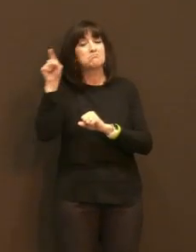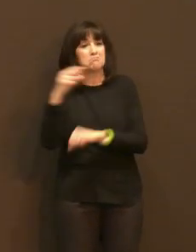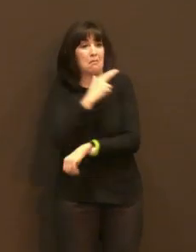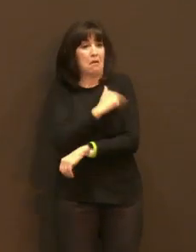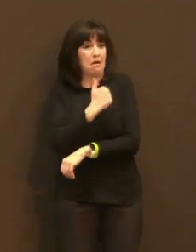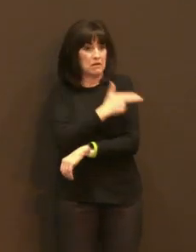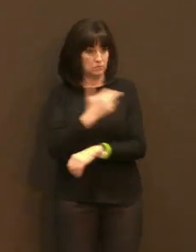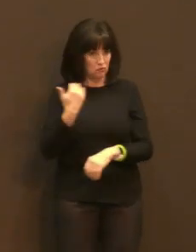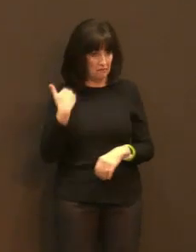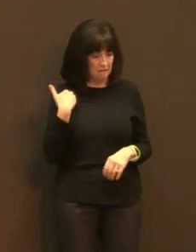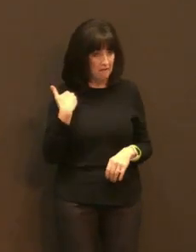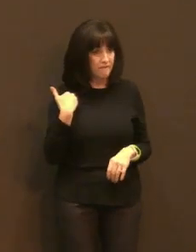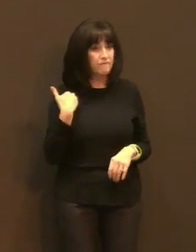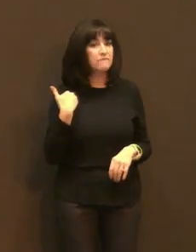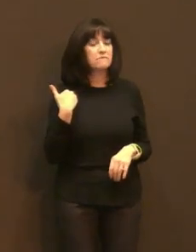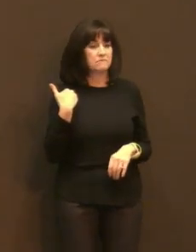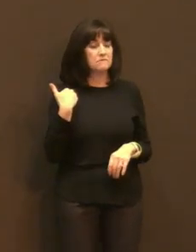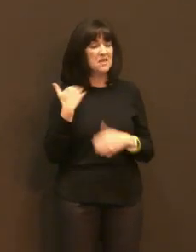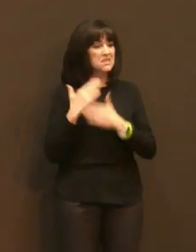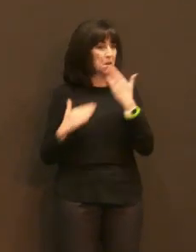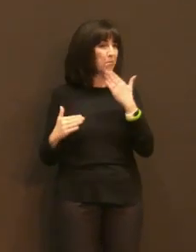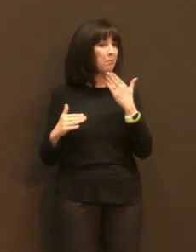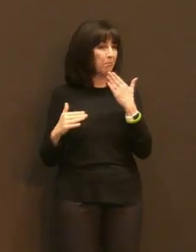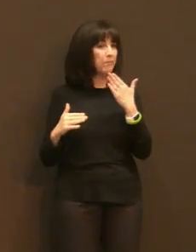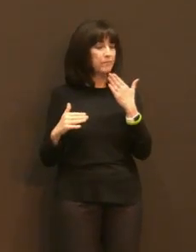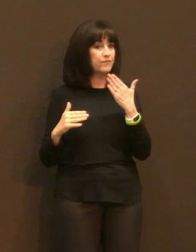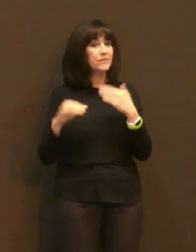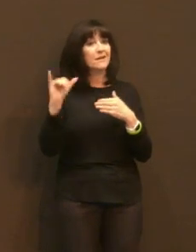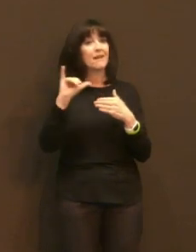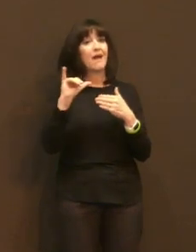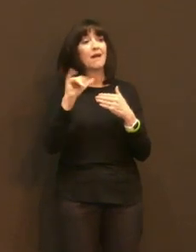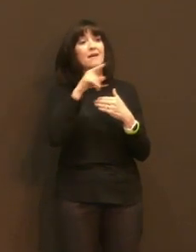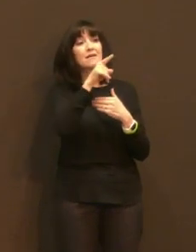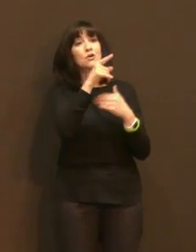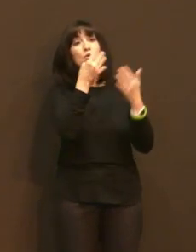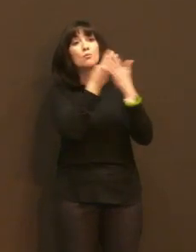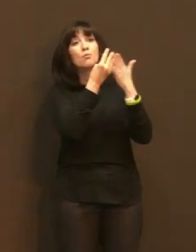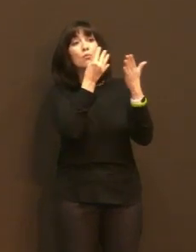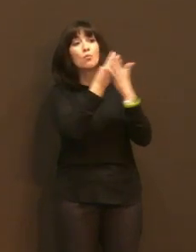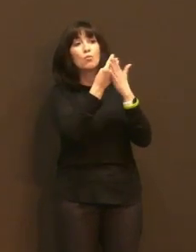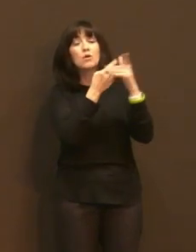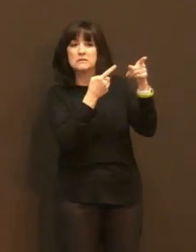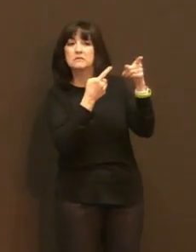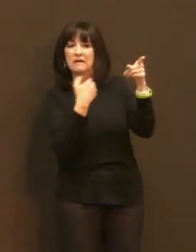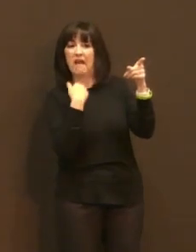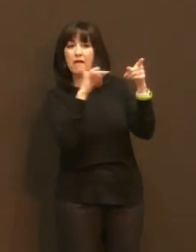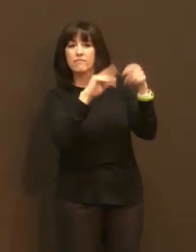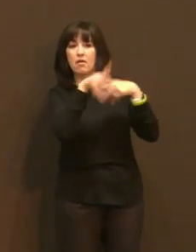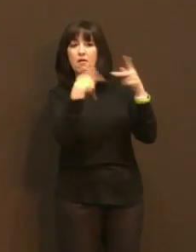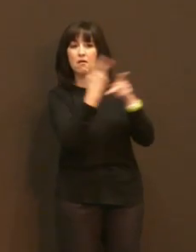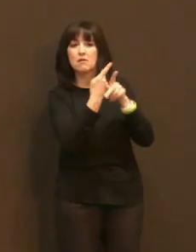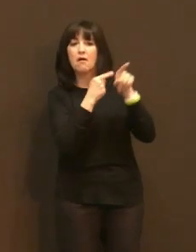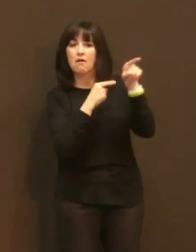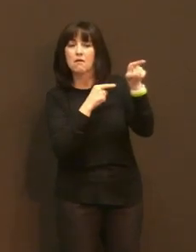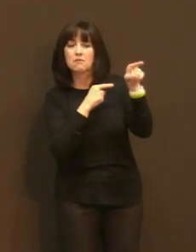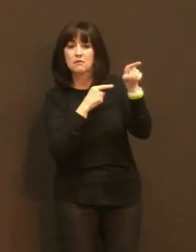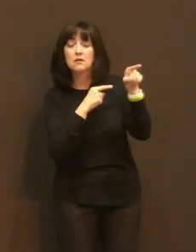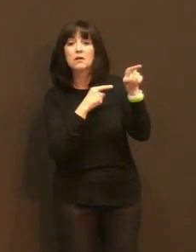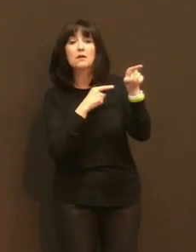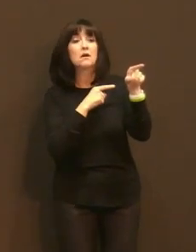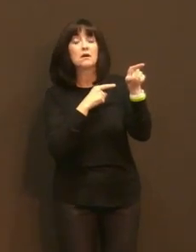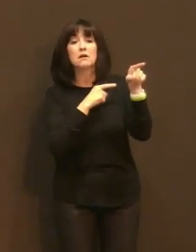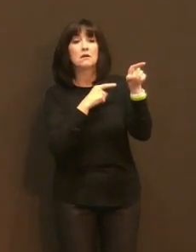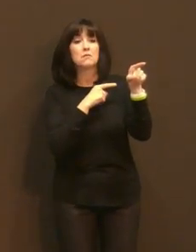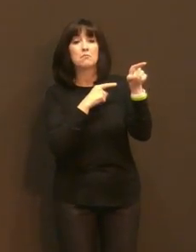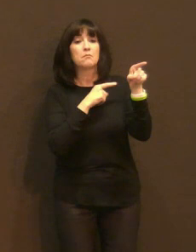have, for example, in the Department of Correction and elsewhere. But that won't tell you if